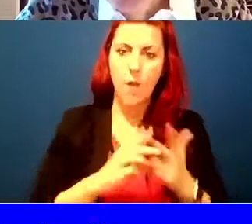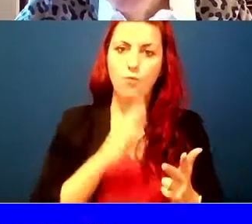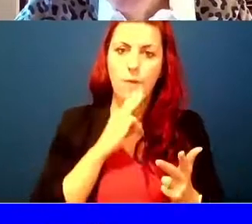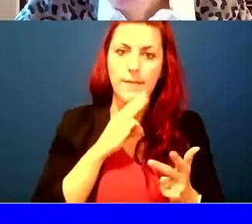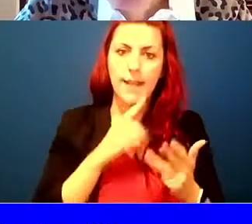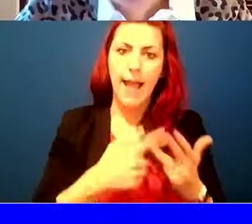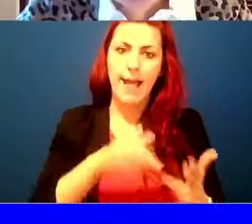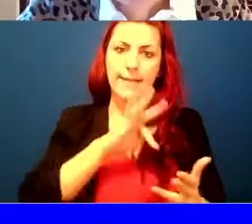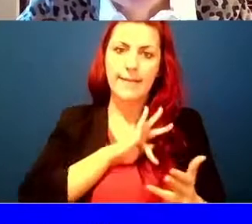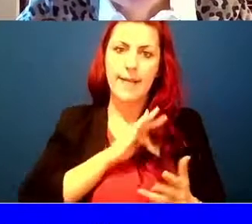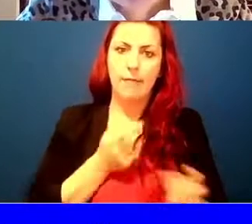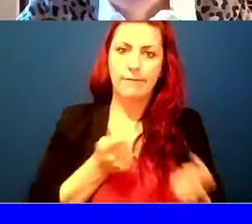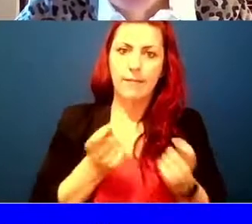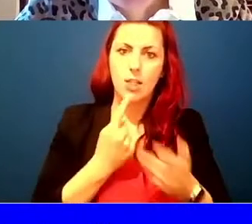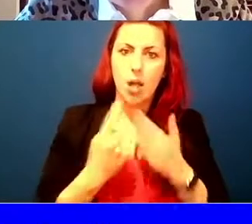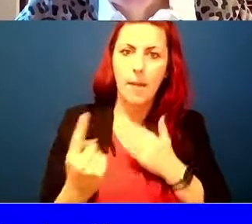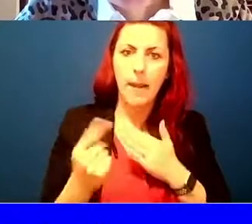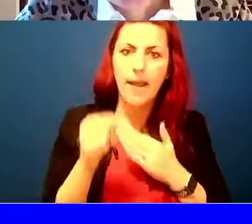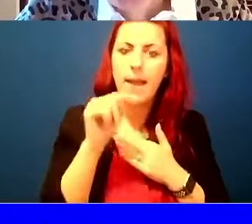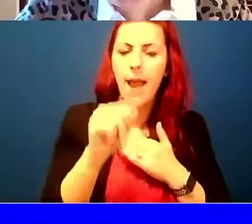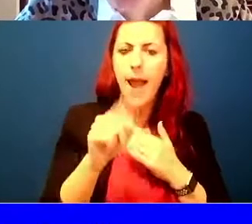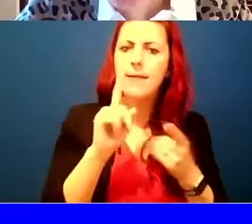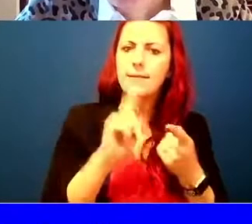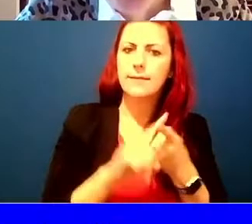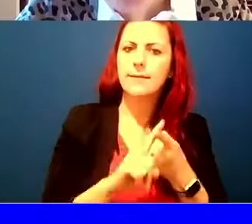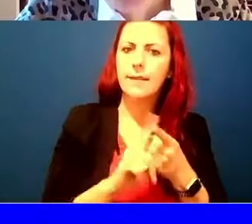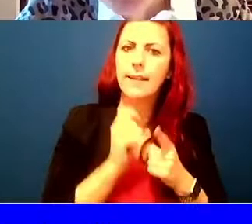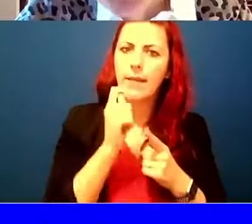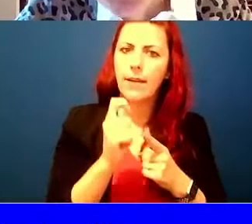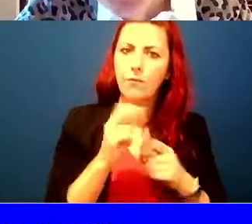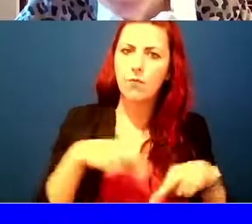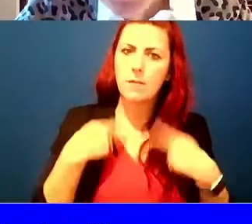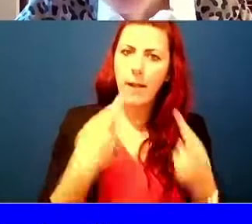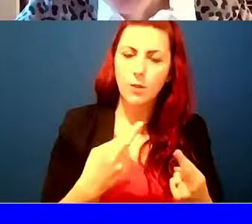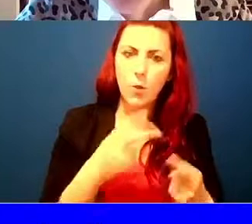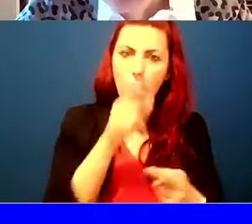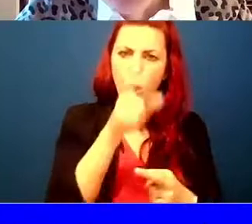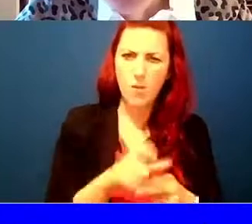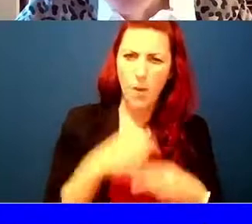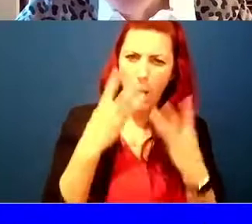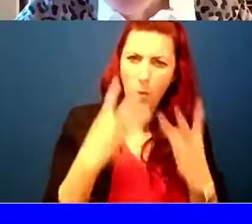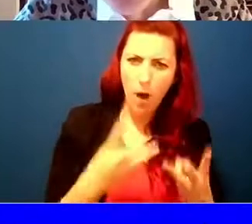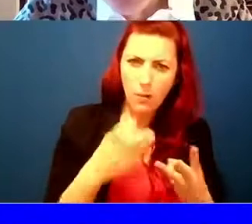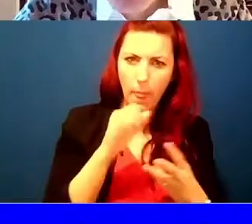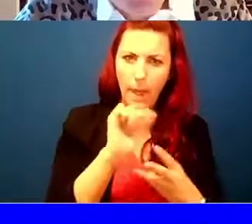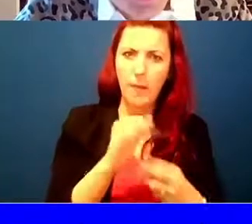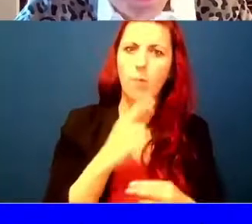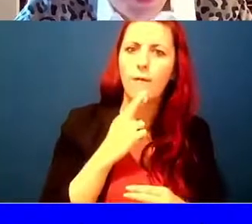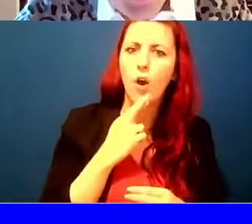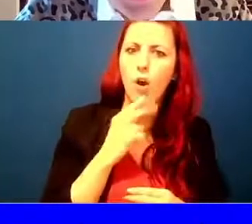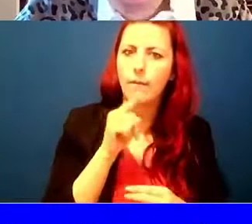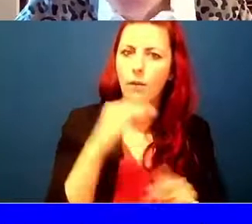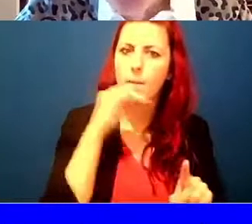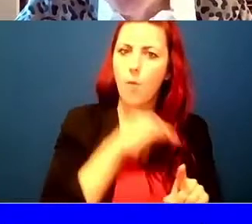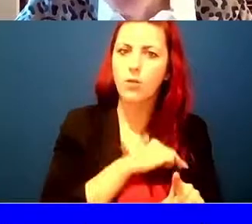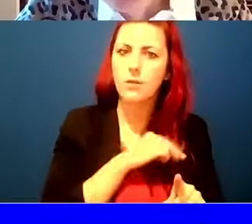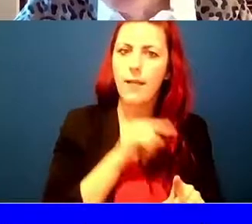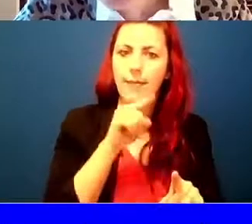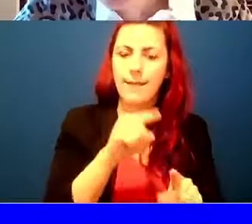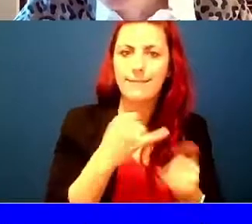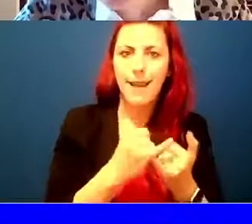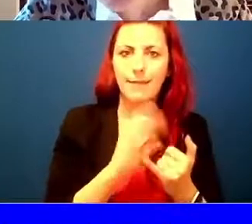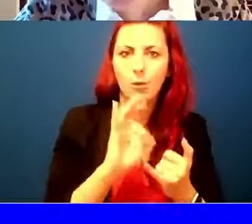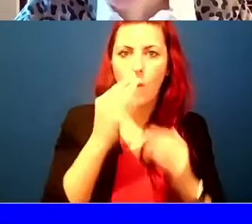importantly, the primacy of giving effect to will and preferences, which is really regarded as, I suppose, the gold standard or